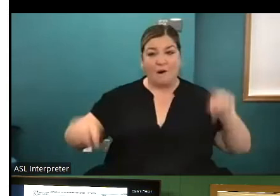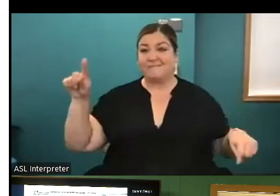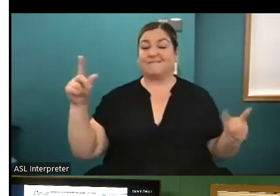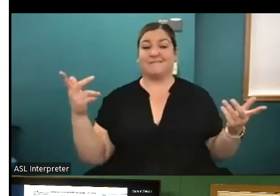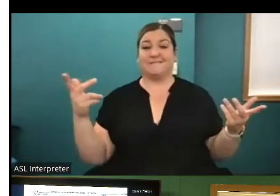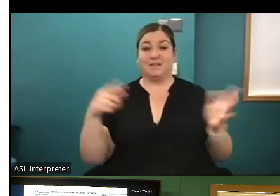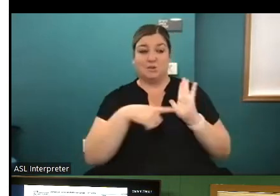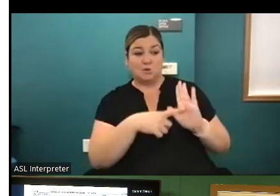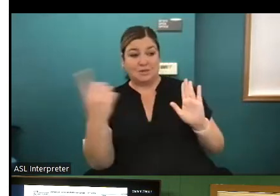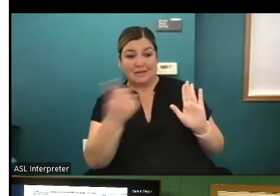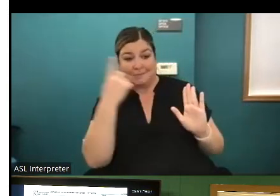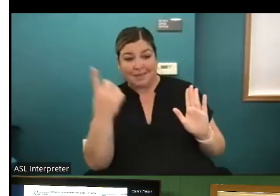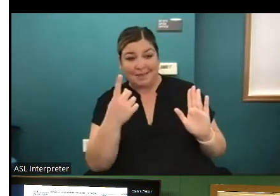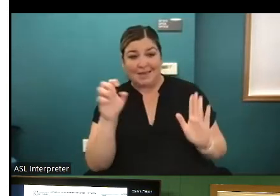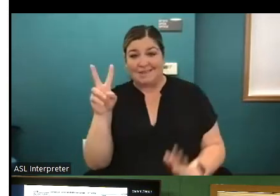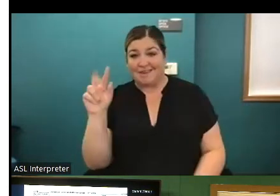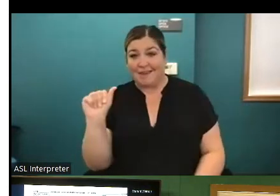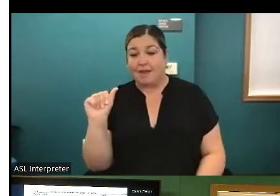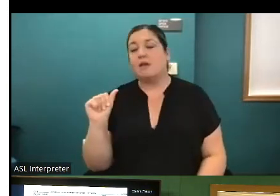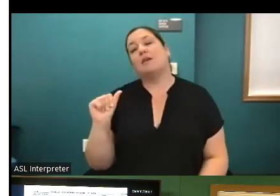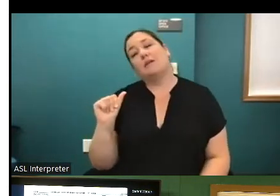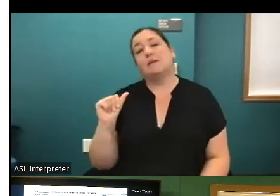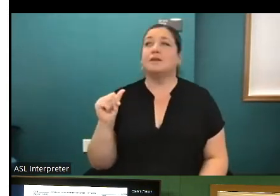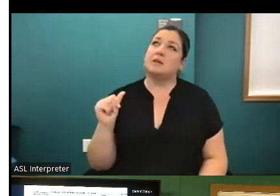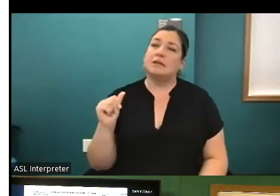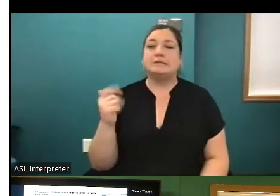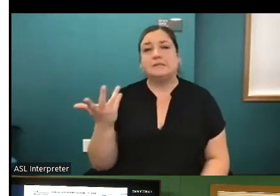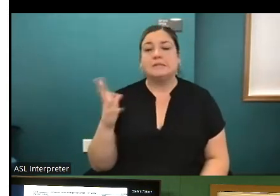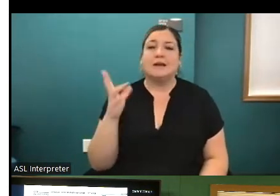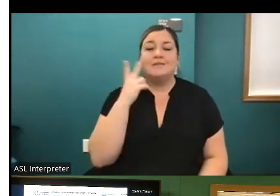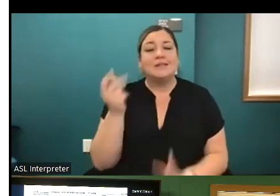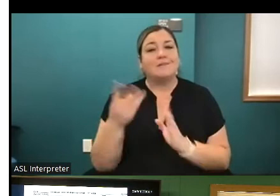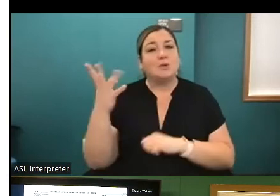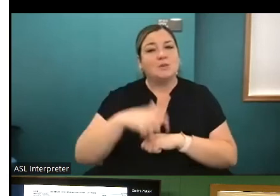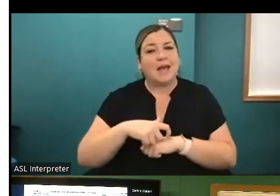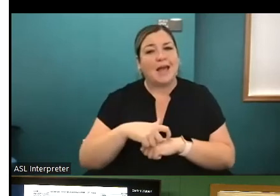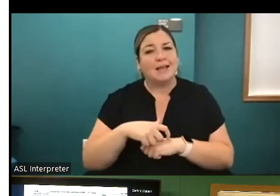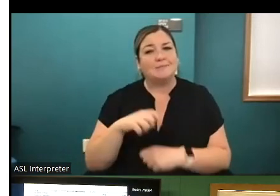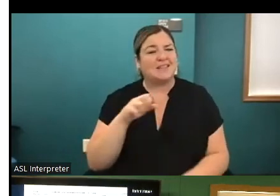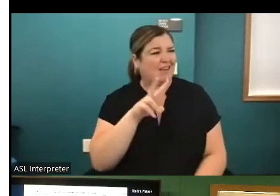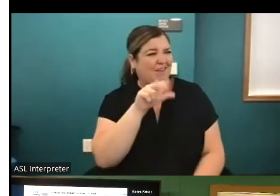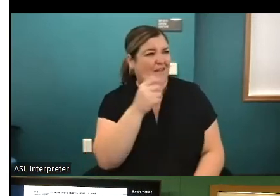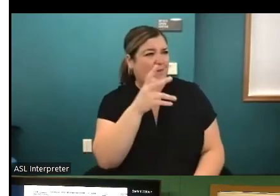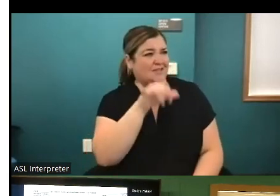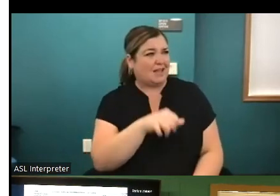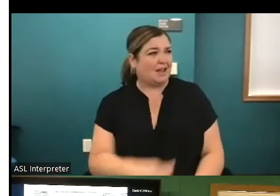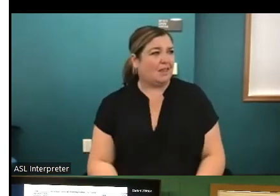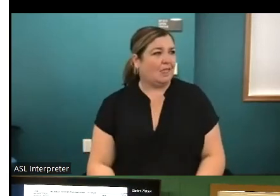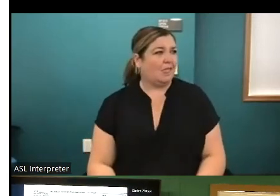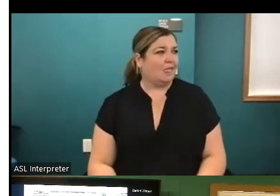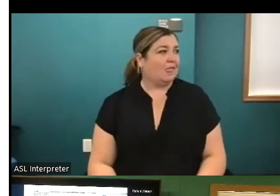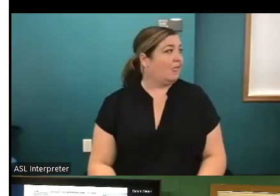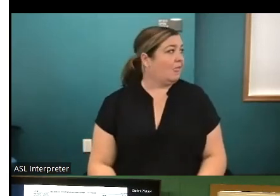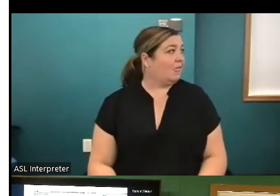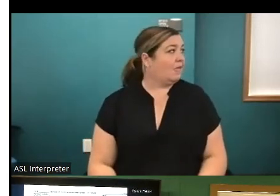well, I've seen that once or twice. Yes, EVA. is a What's weird- that? If they had EVA. Enlarged